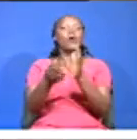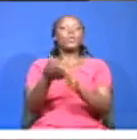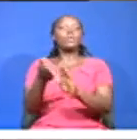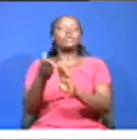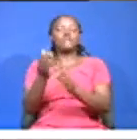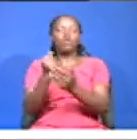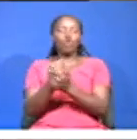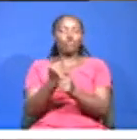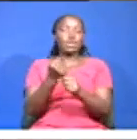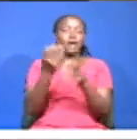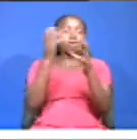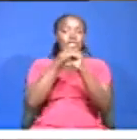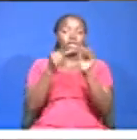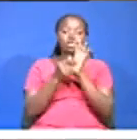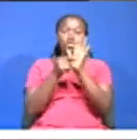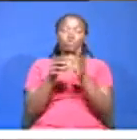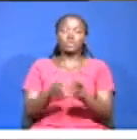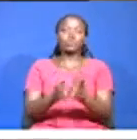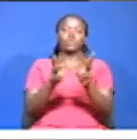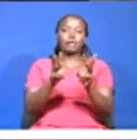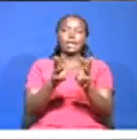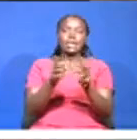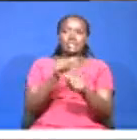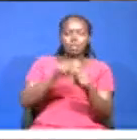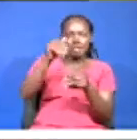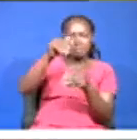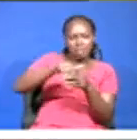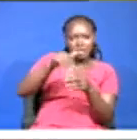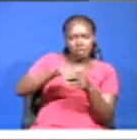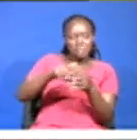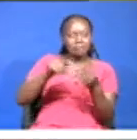He is setting the pace. It's about investment. It's about job creation.